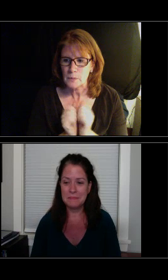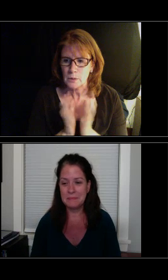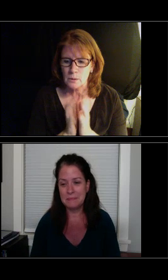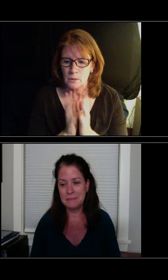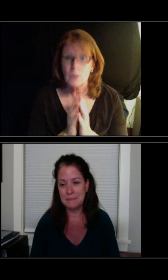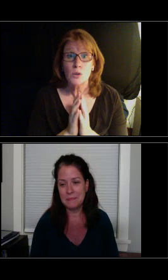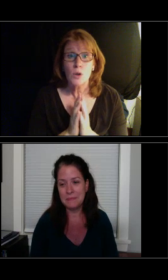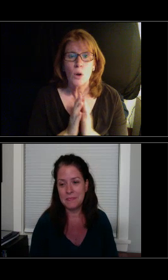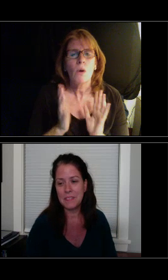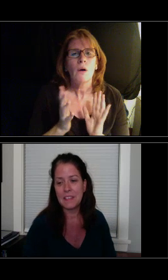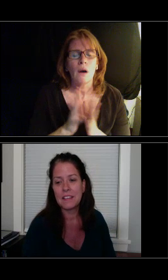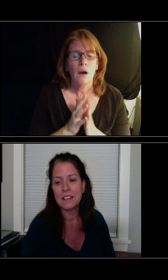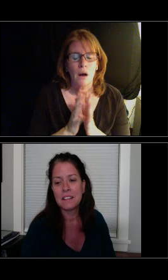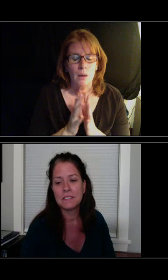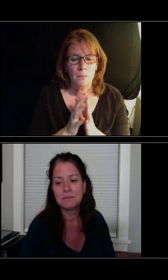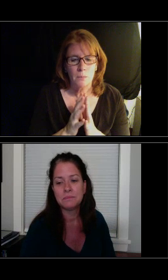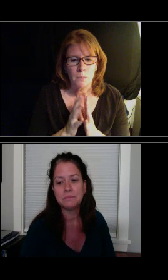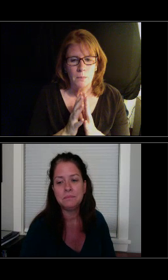So